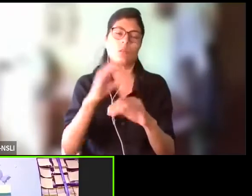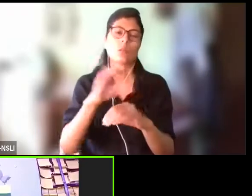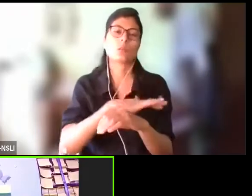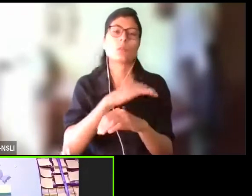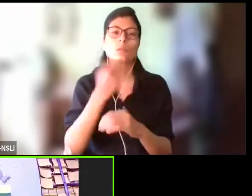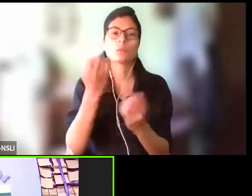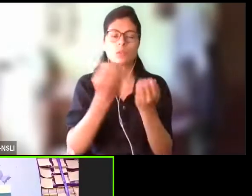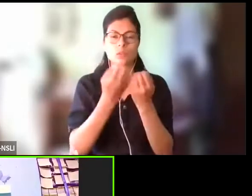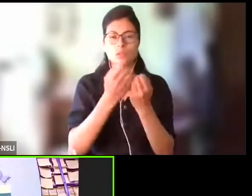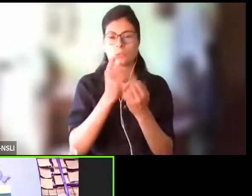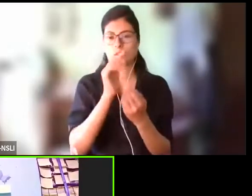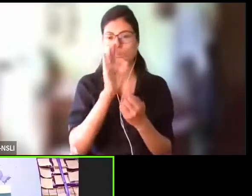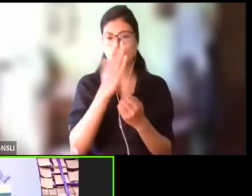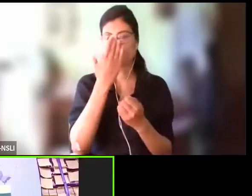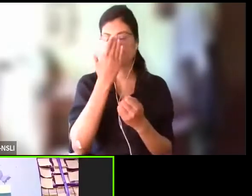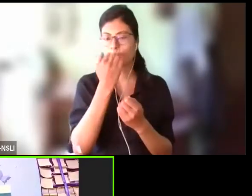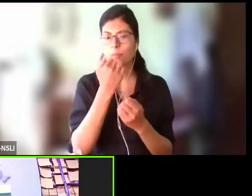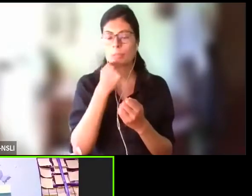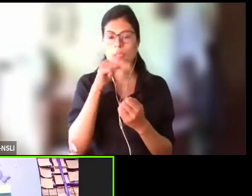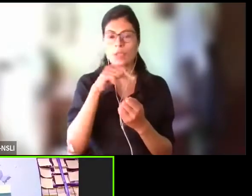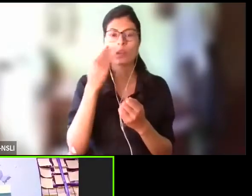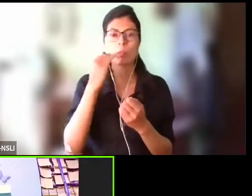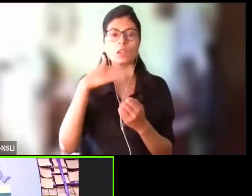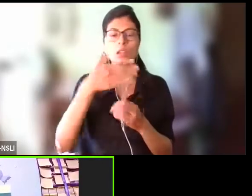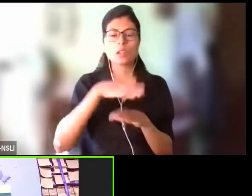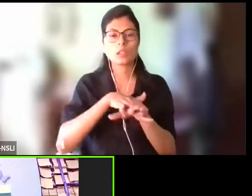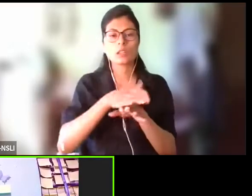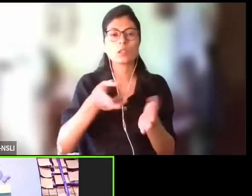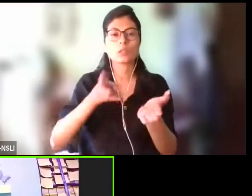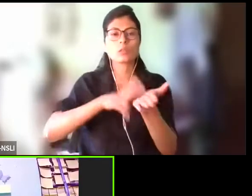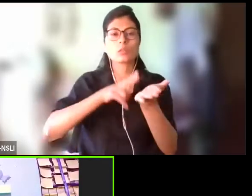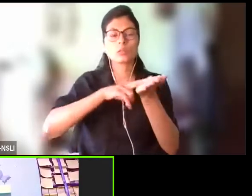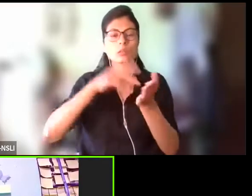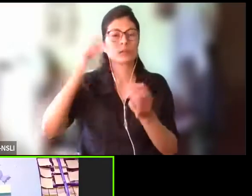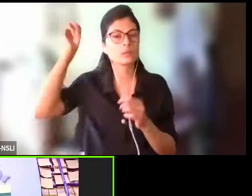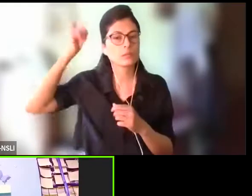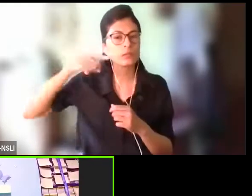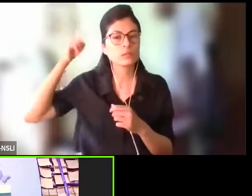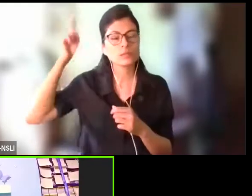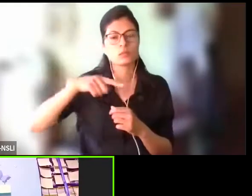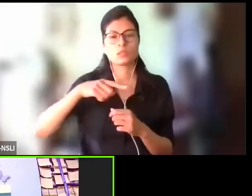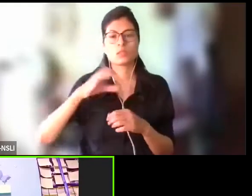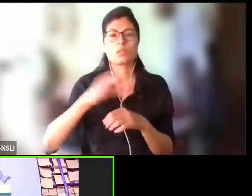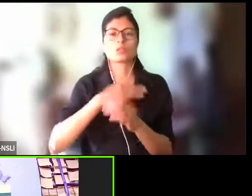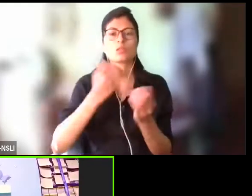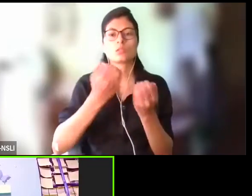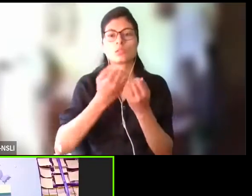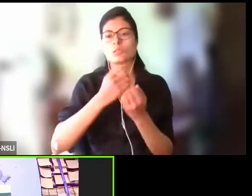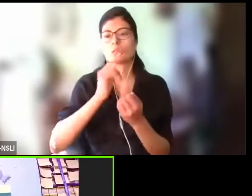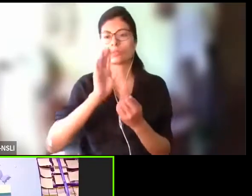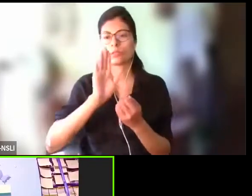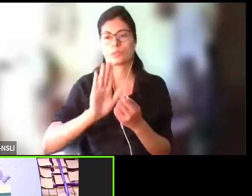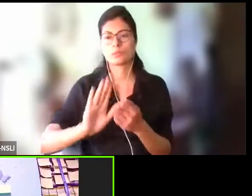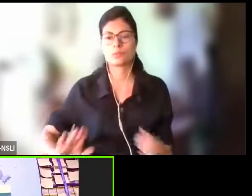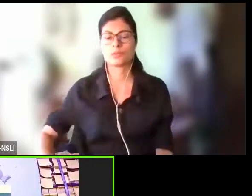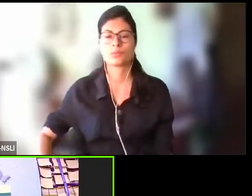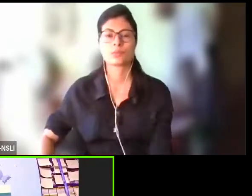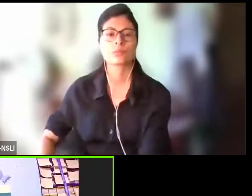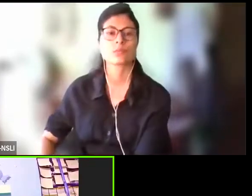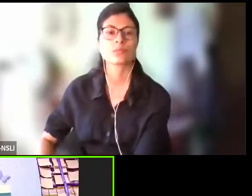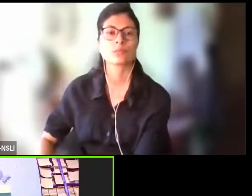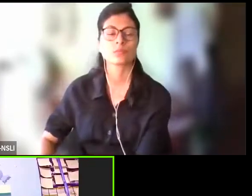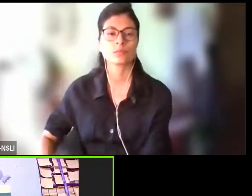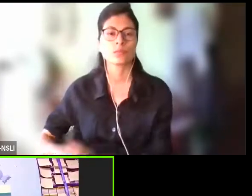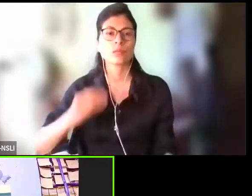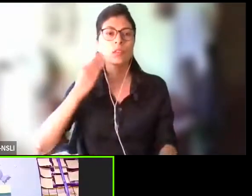harm, since little or no protection could be provided to them. And in other